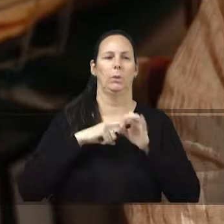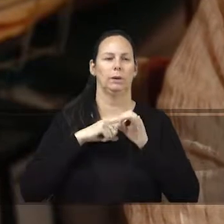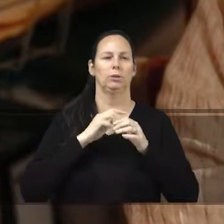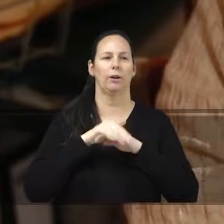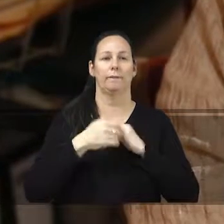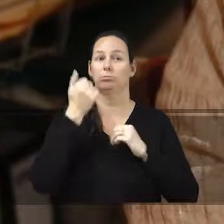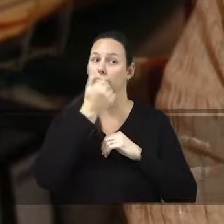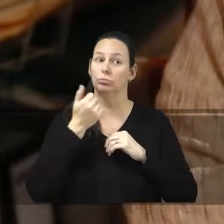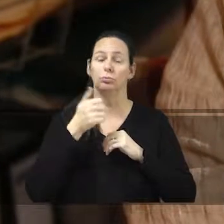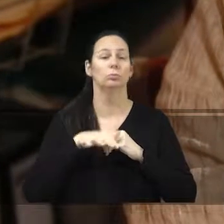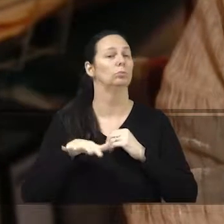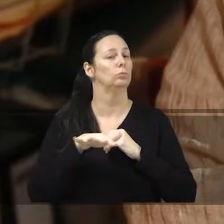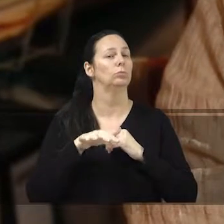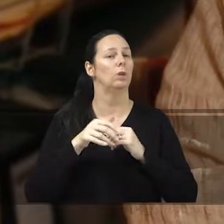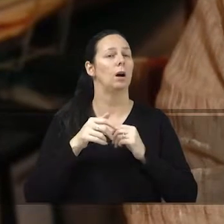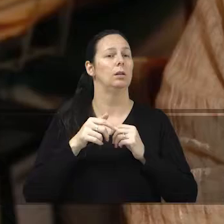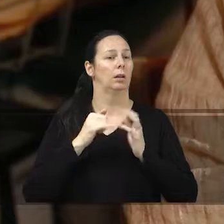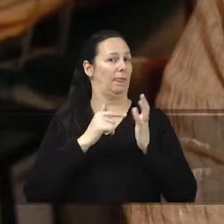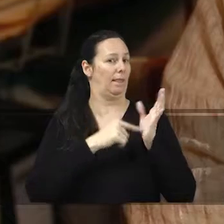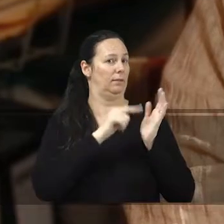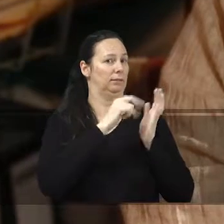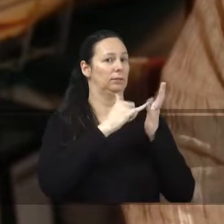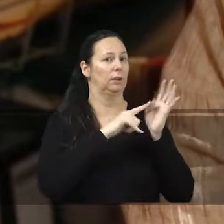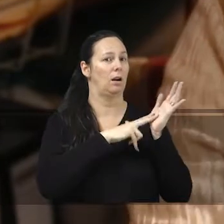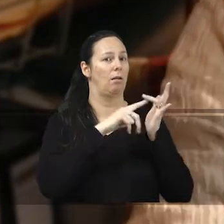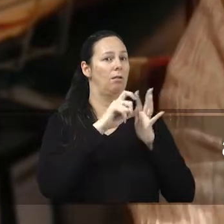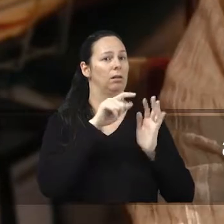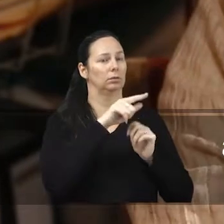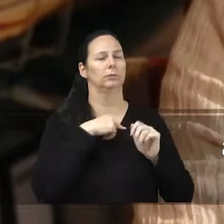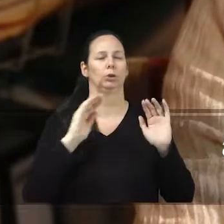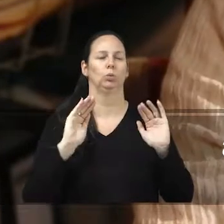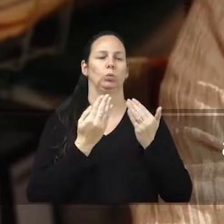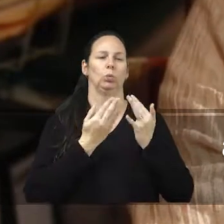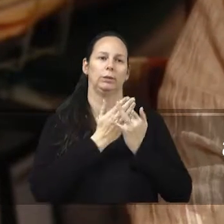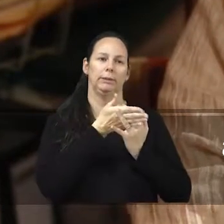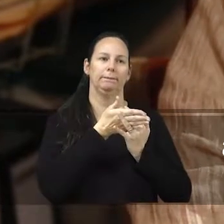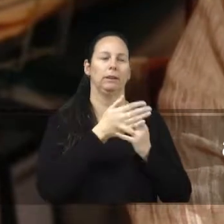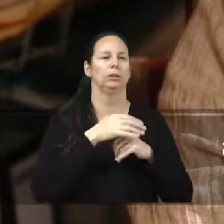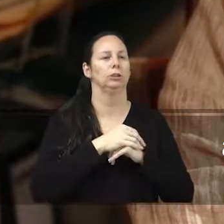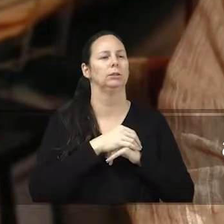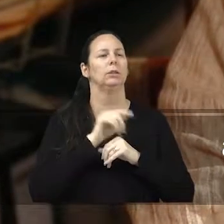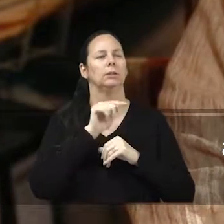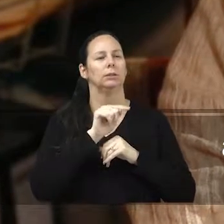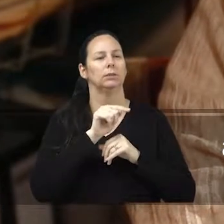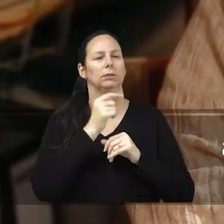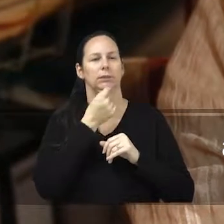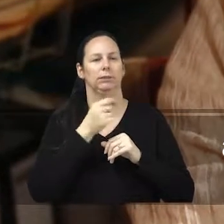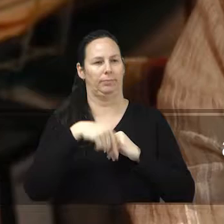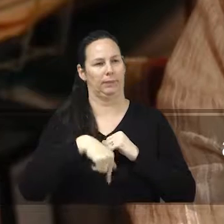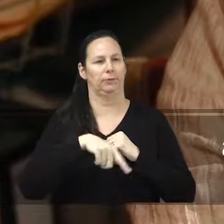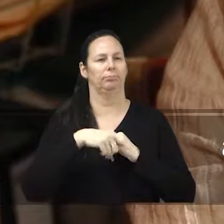intervention, is that in this case, and I can't speak for Aboriginal people, but I